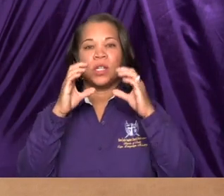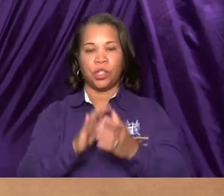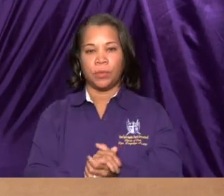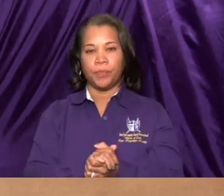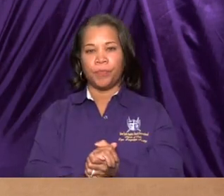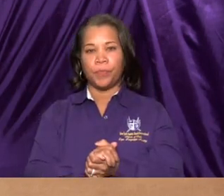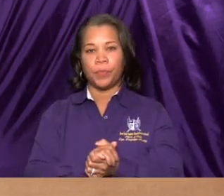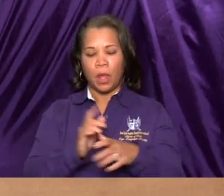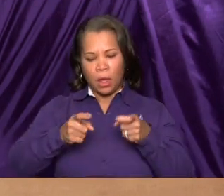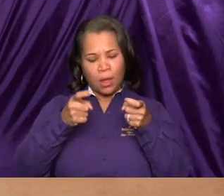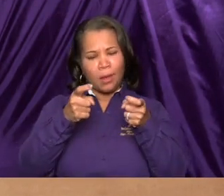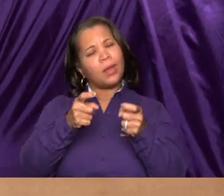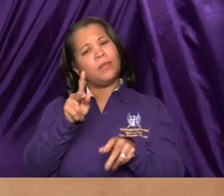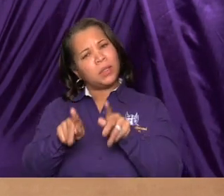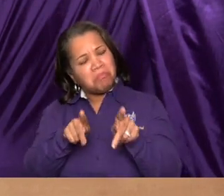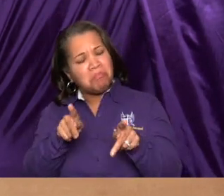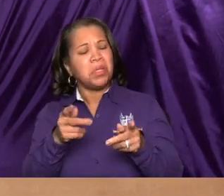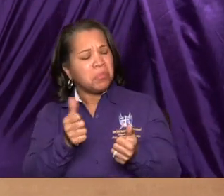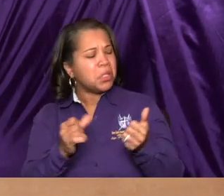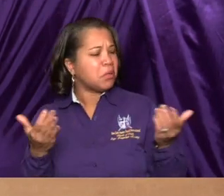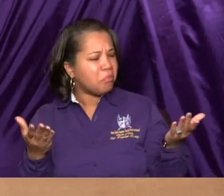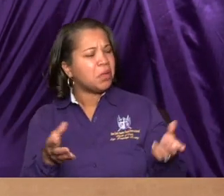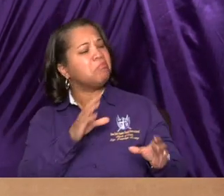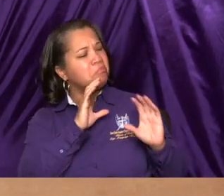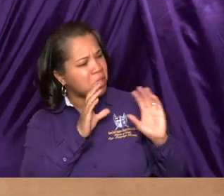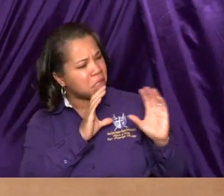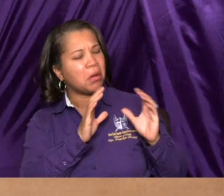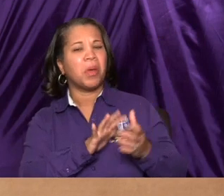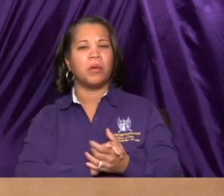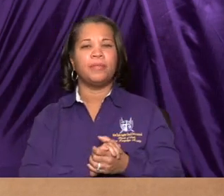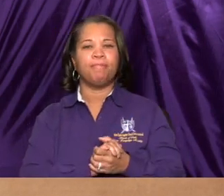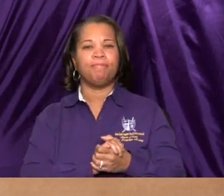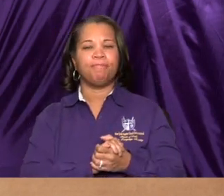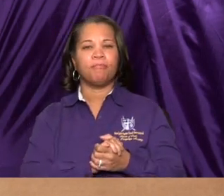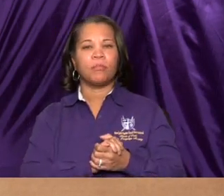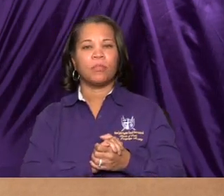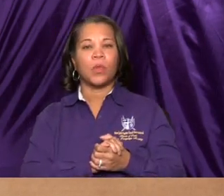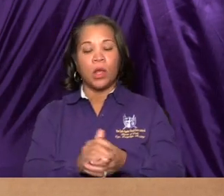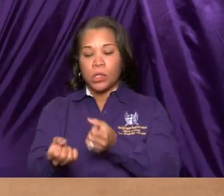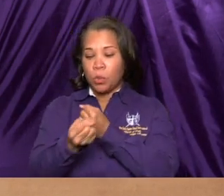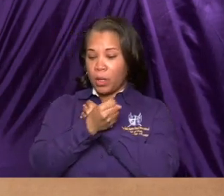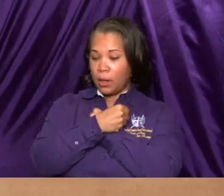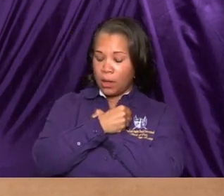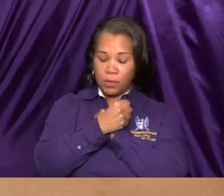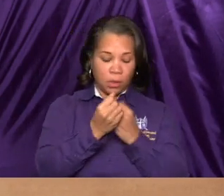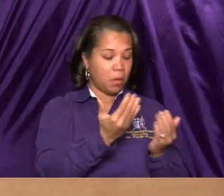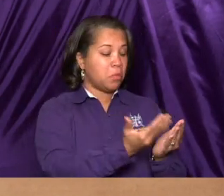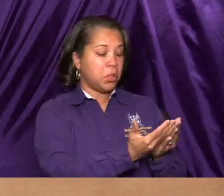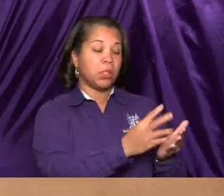But it gives people something to talk about. So what I love about this text is how it opens